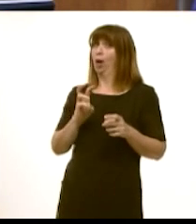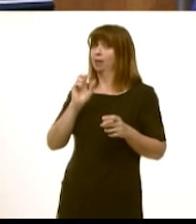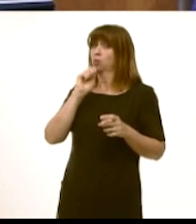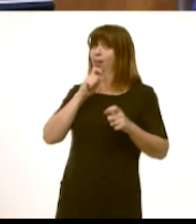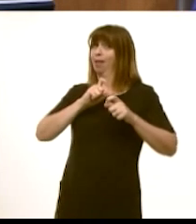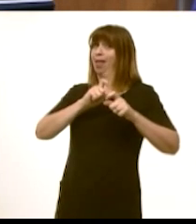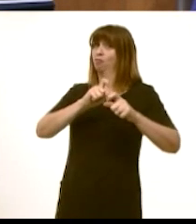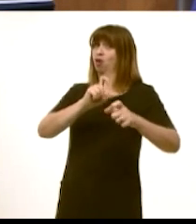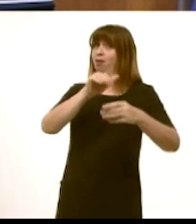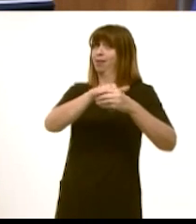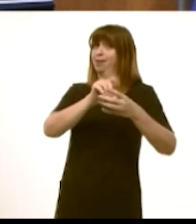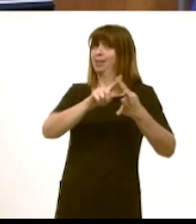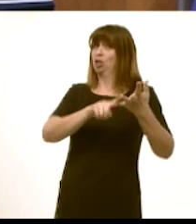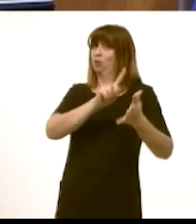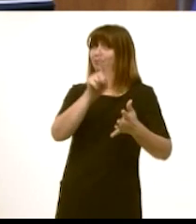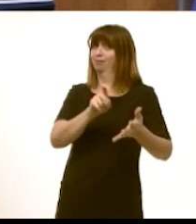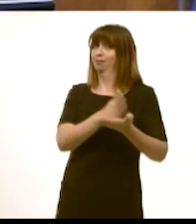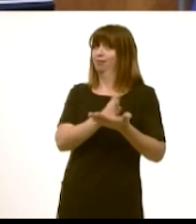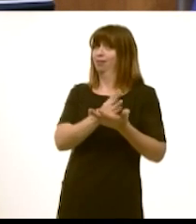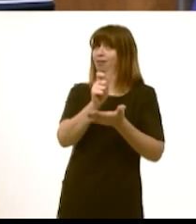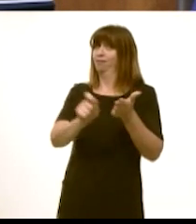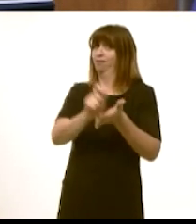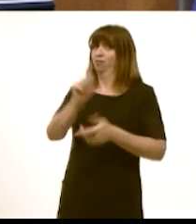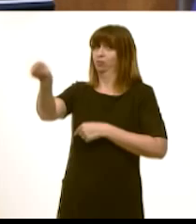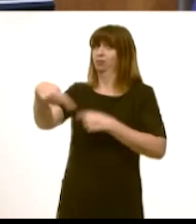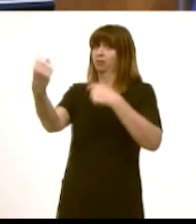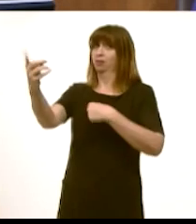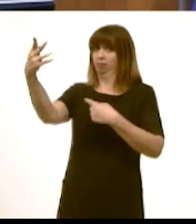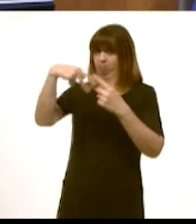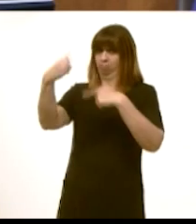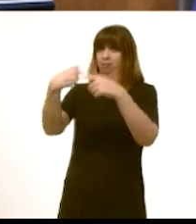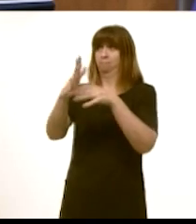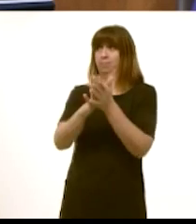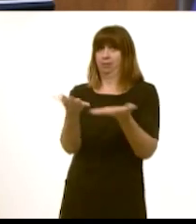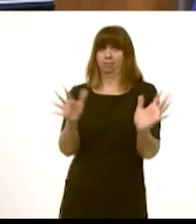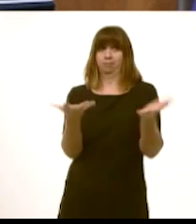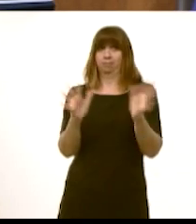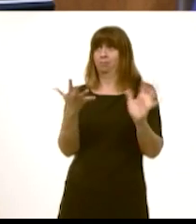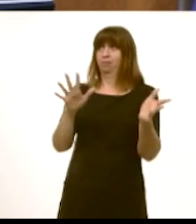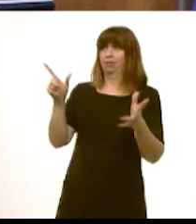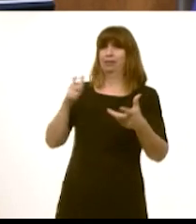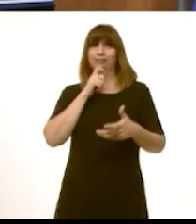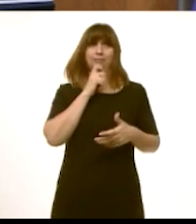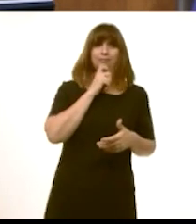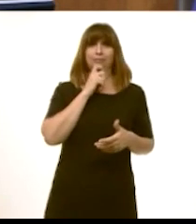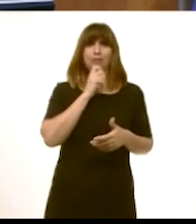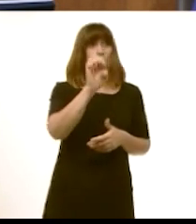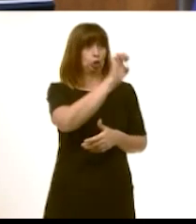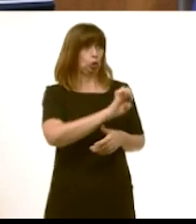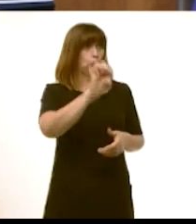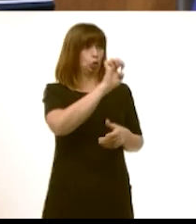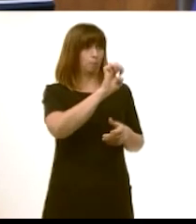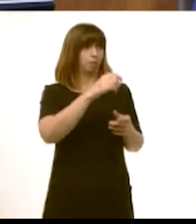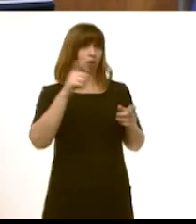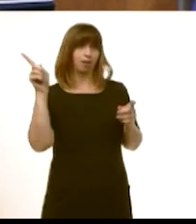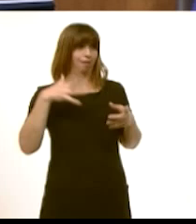to Wales on the basis that there is free access to a market of 500 million. The UK is not important as a market. As a place to do business it is, but not as a